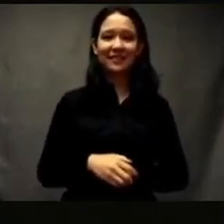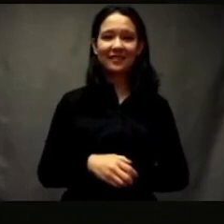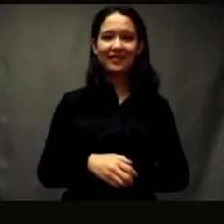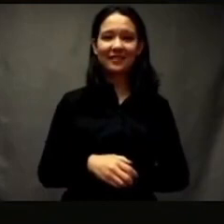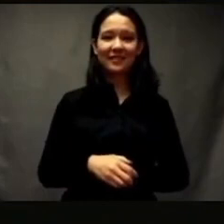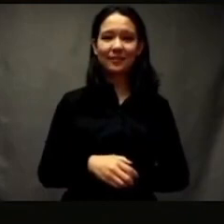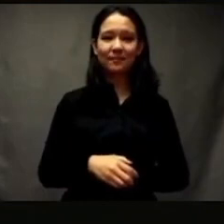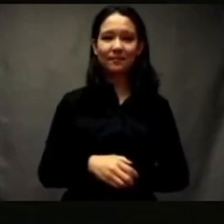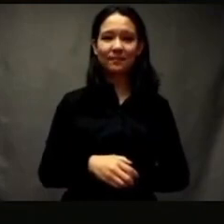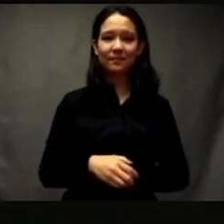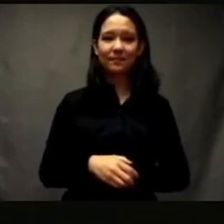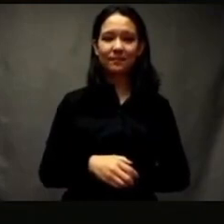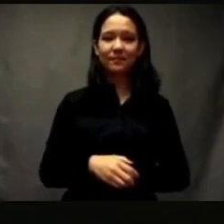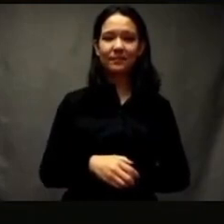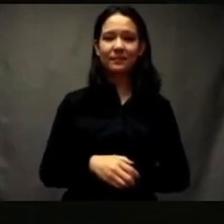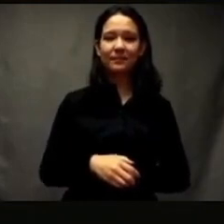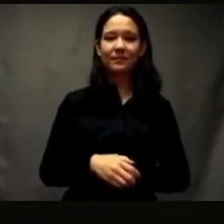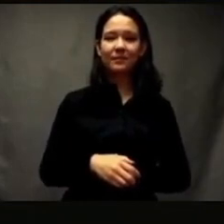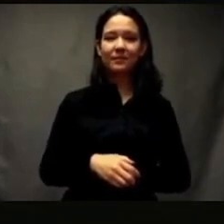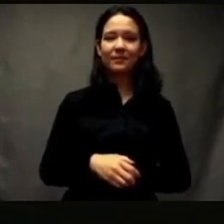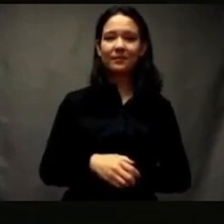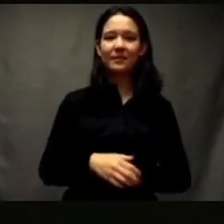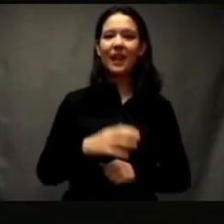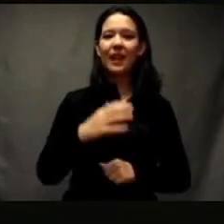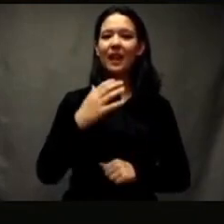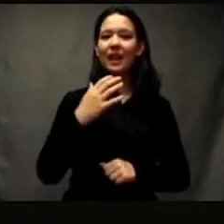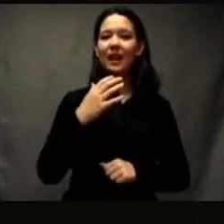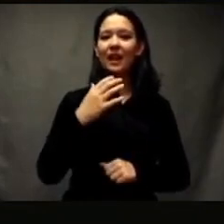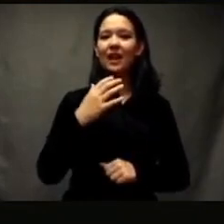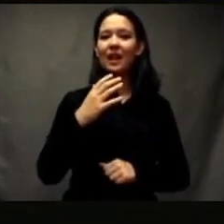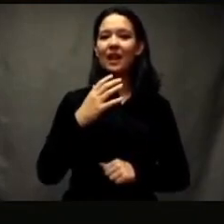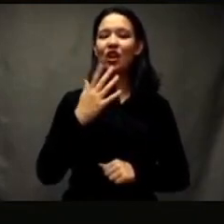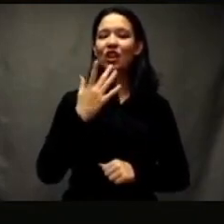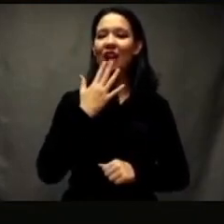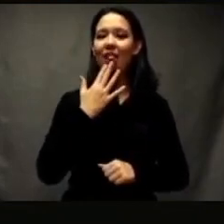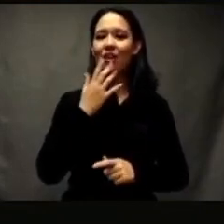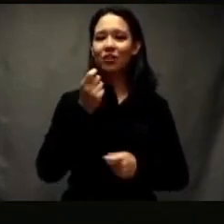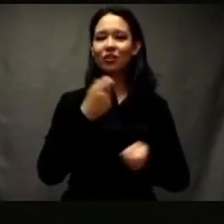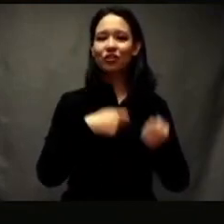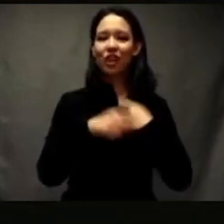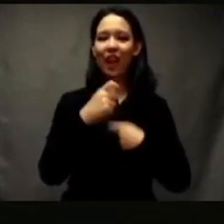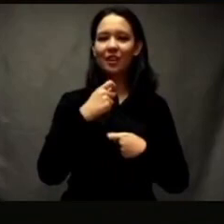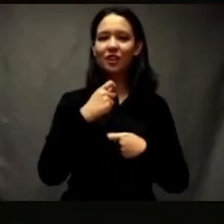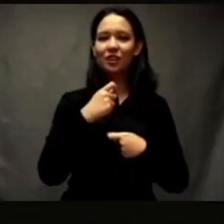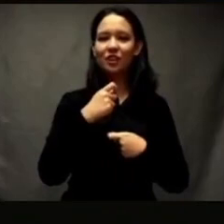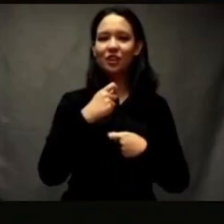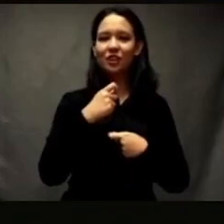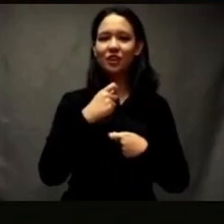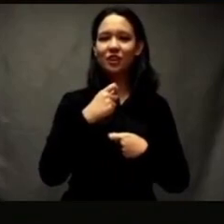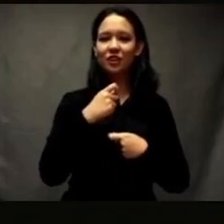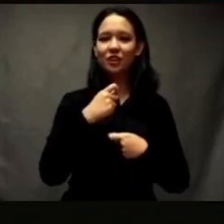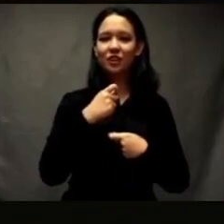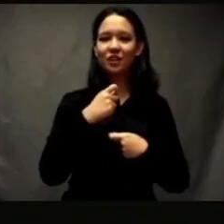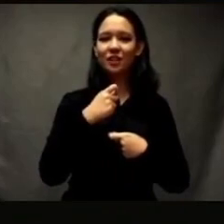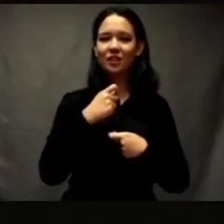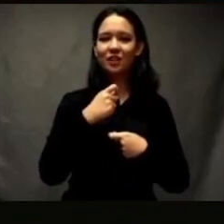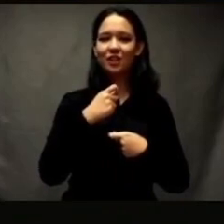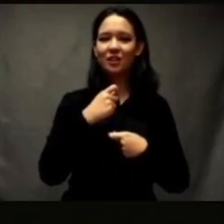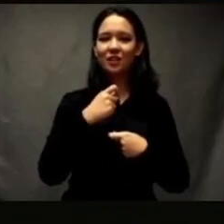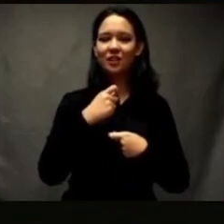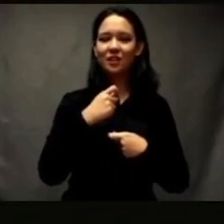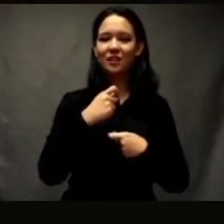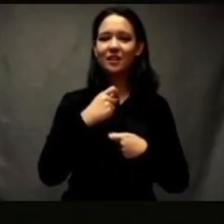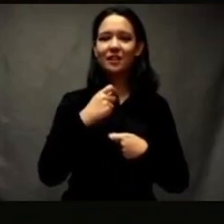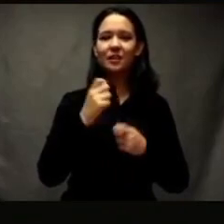Okay, and then I'll change the color of the text. I'll make it, black,